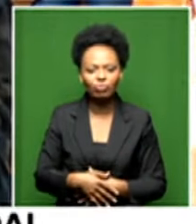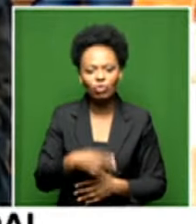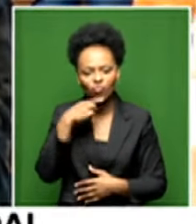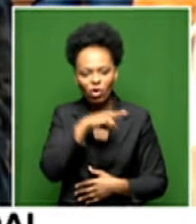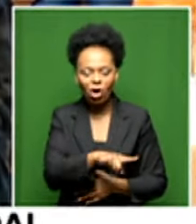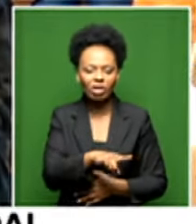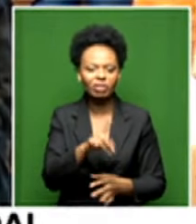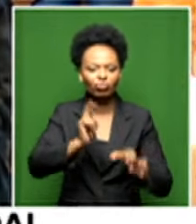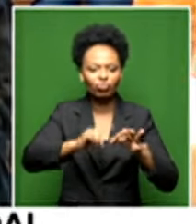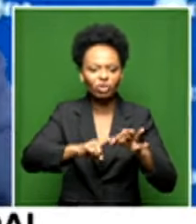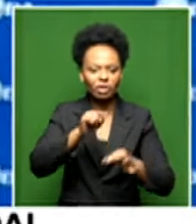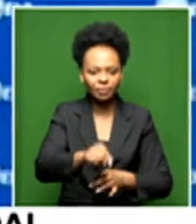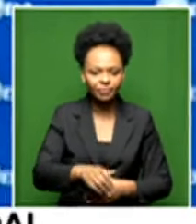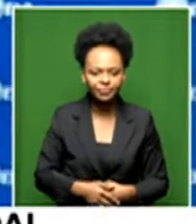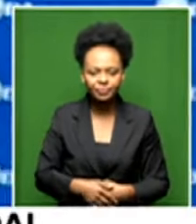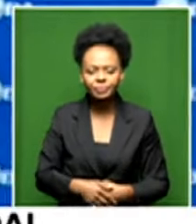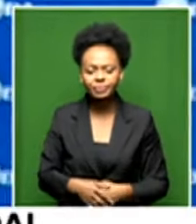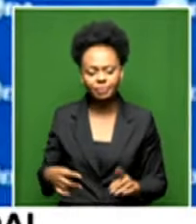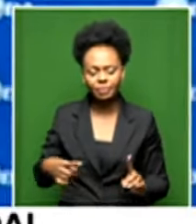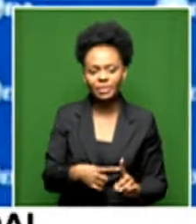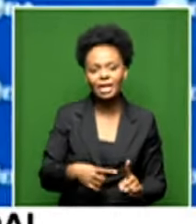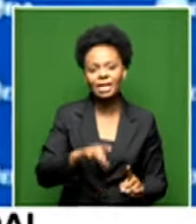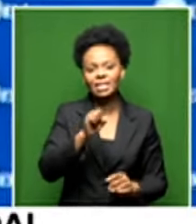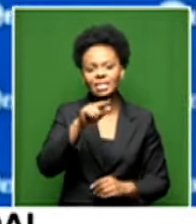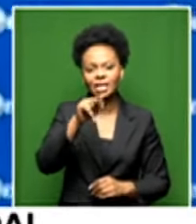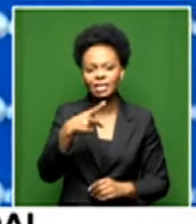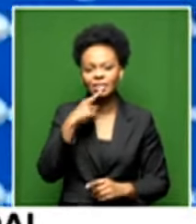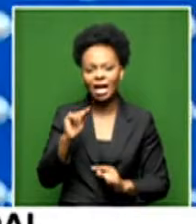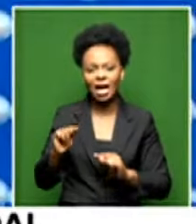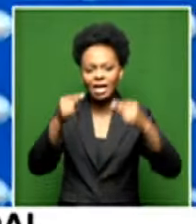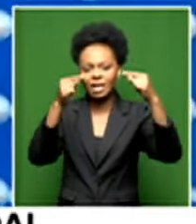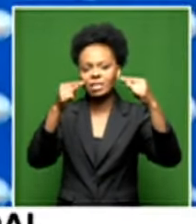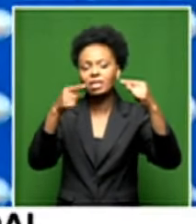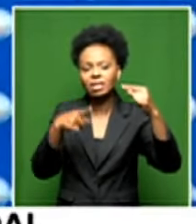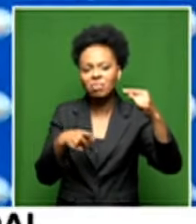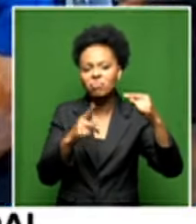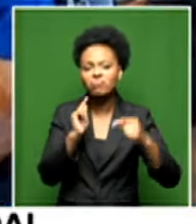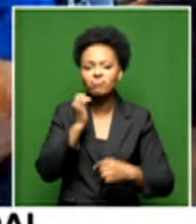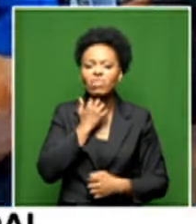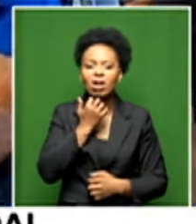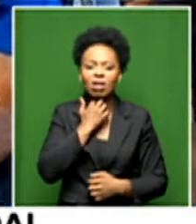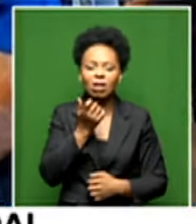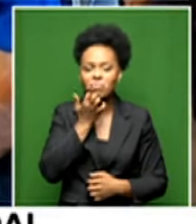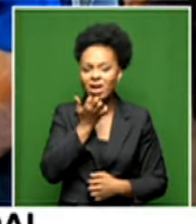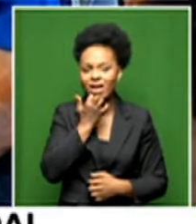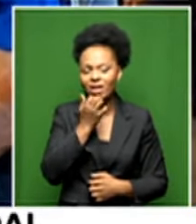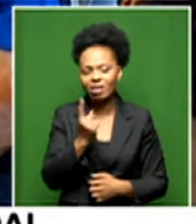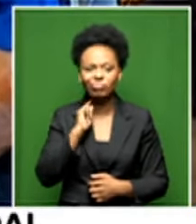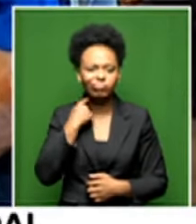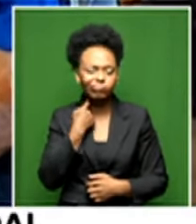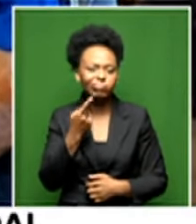Madikizela, Steenhuisen said they view allegations of false qualification in a serious light.